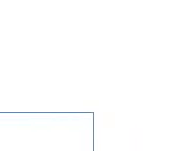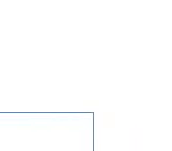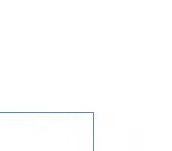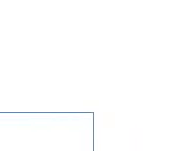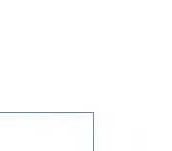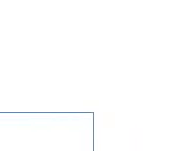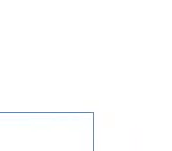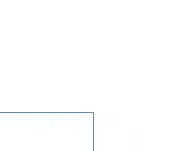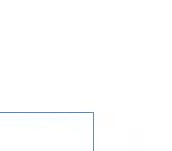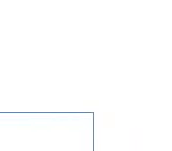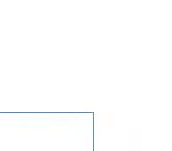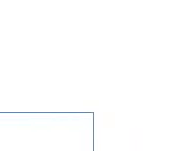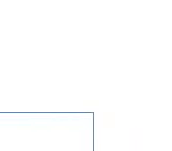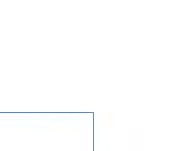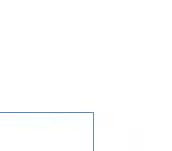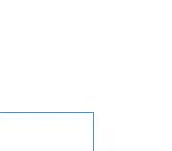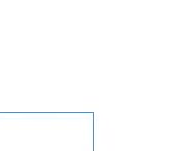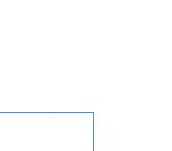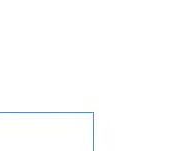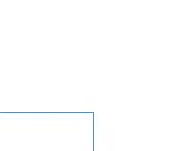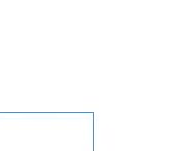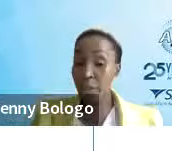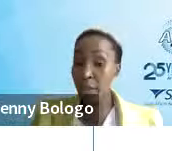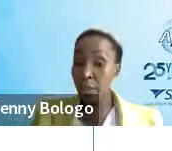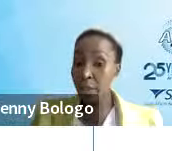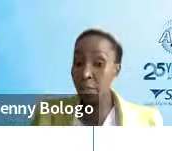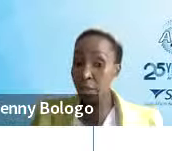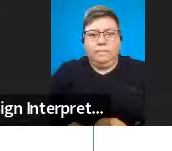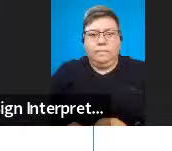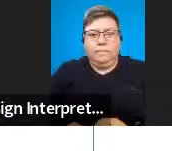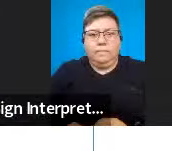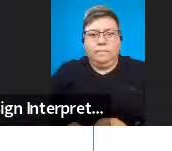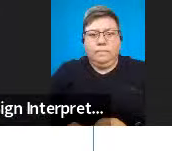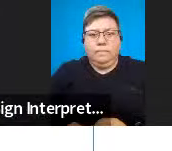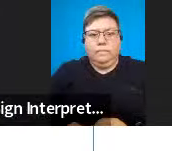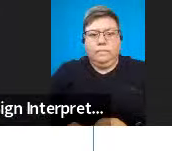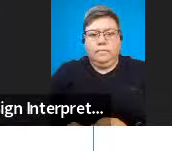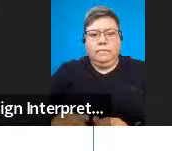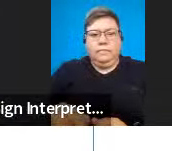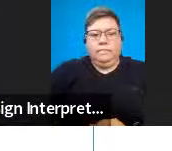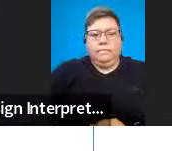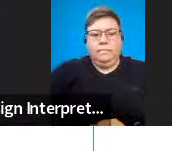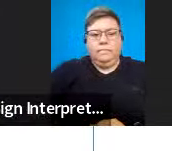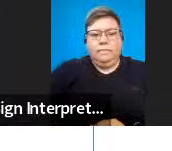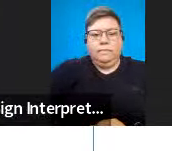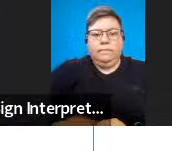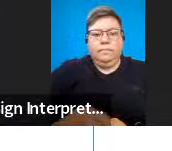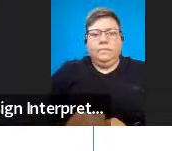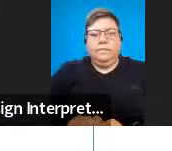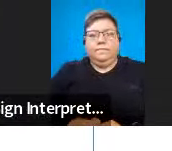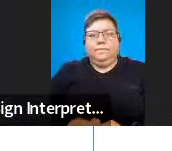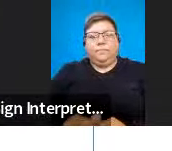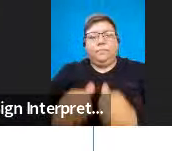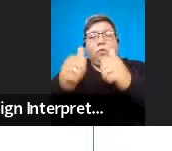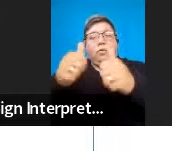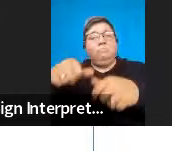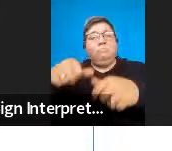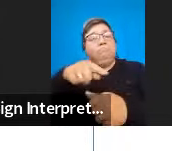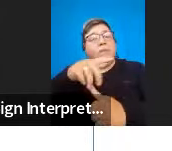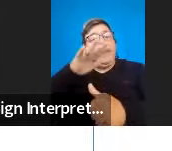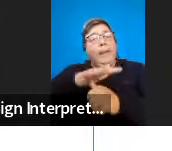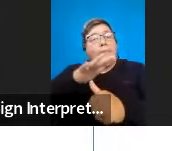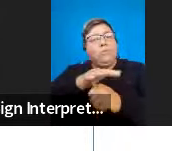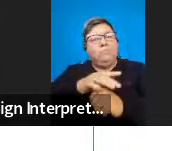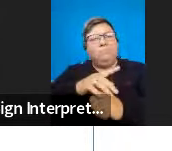embargo inspections and in the goods that are being imported. What is embargo